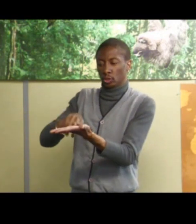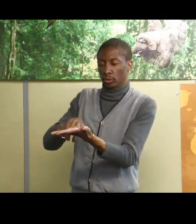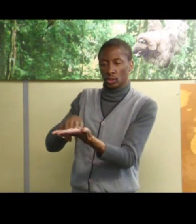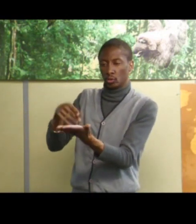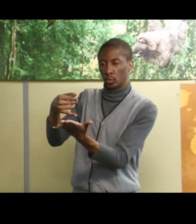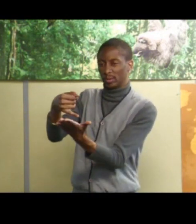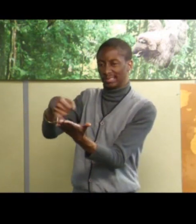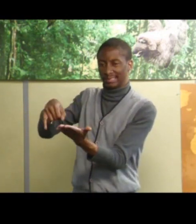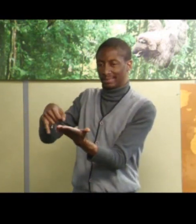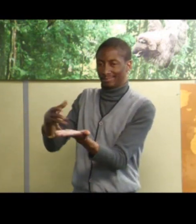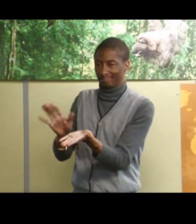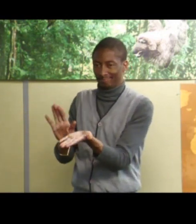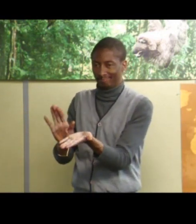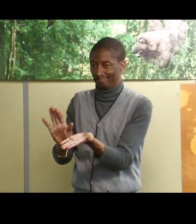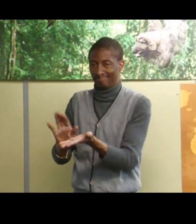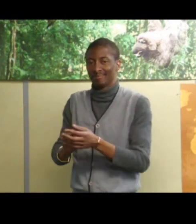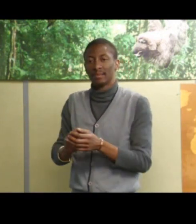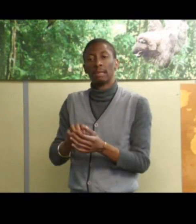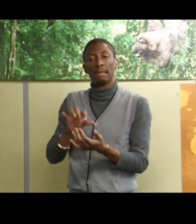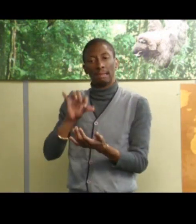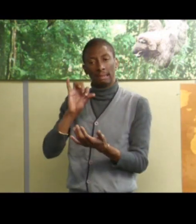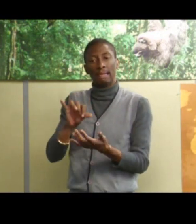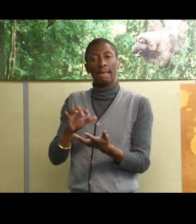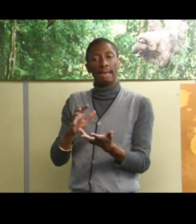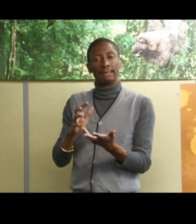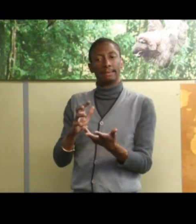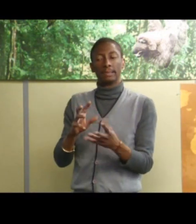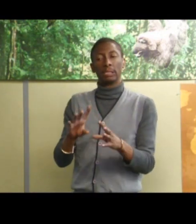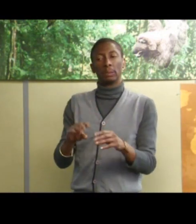item that you're signing off on. It's helping us give a